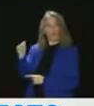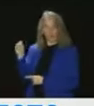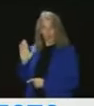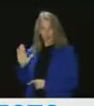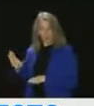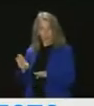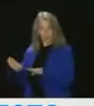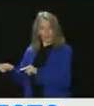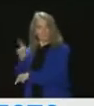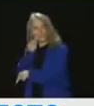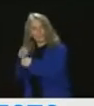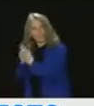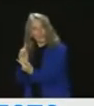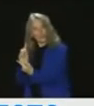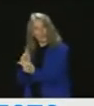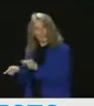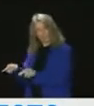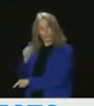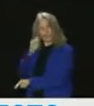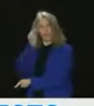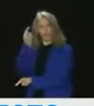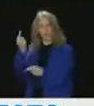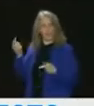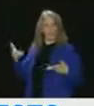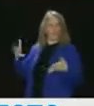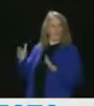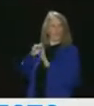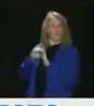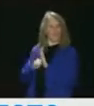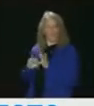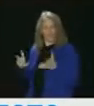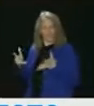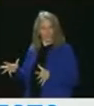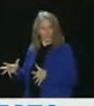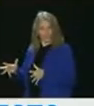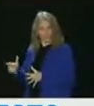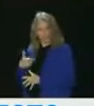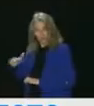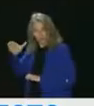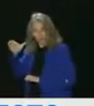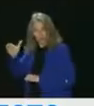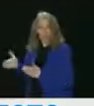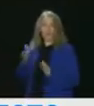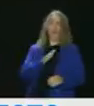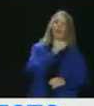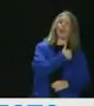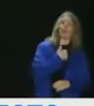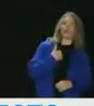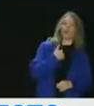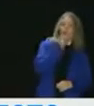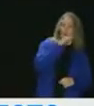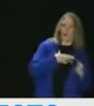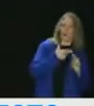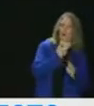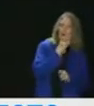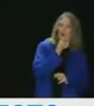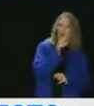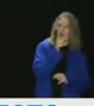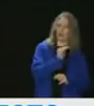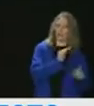but she's also tired of the restrictions. Or Helen from Toronto, who's worried about what the restrictions are doing